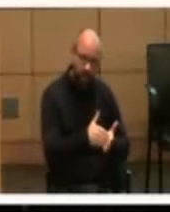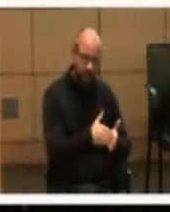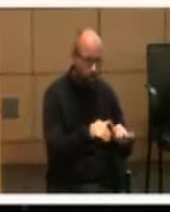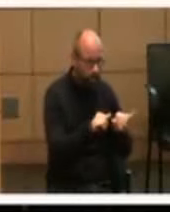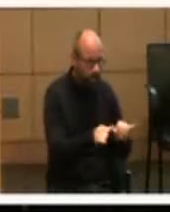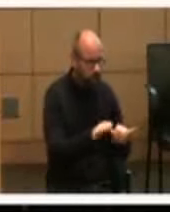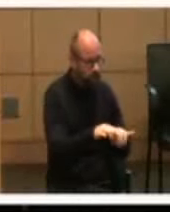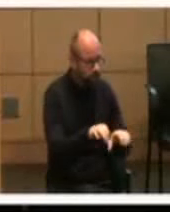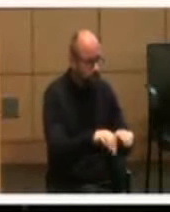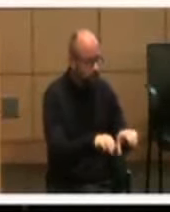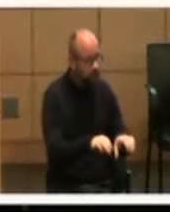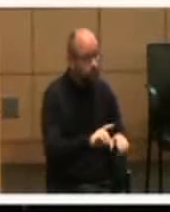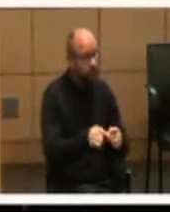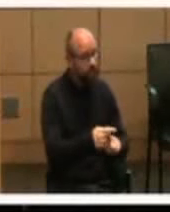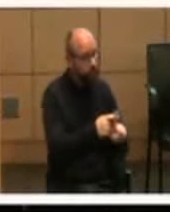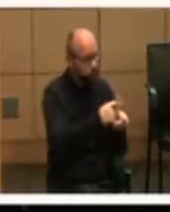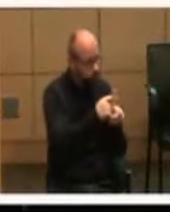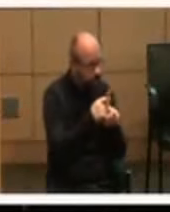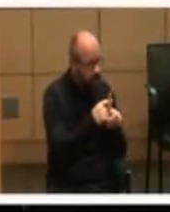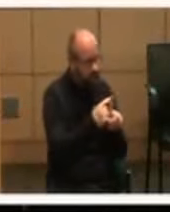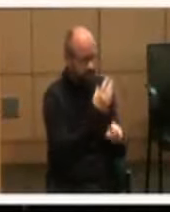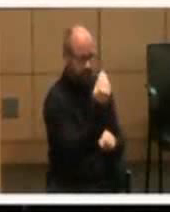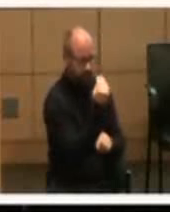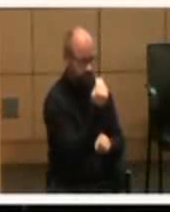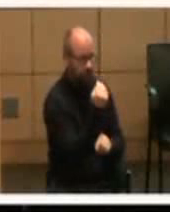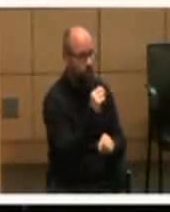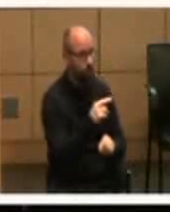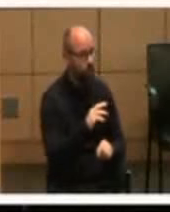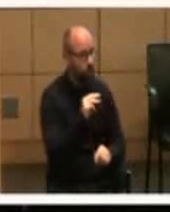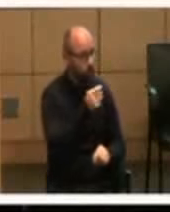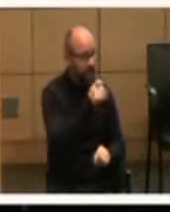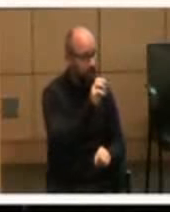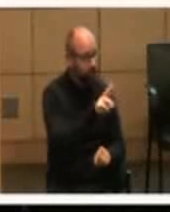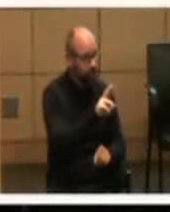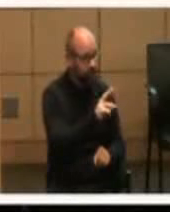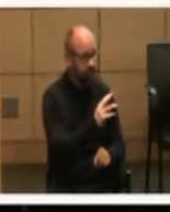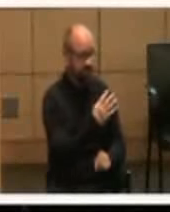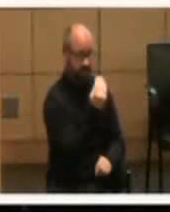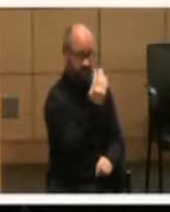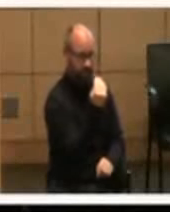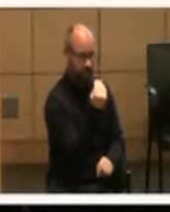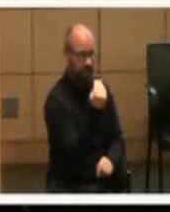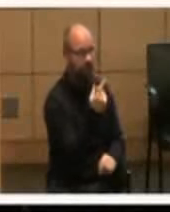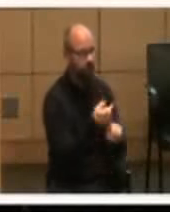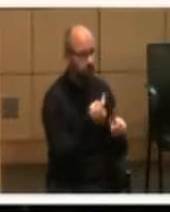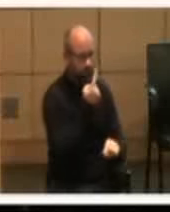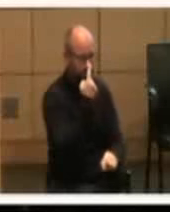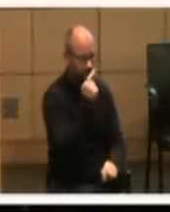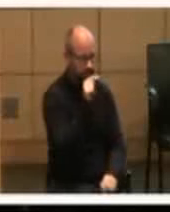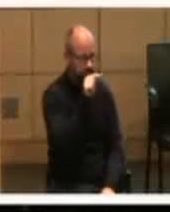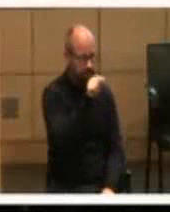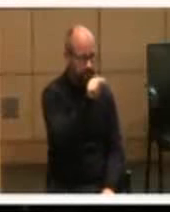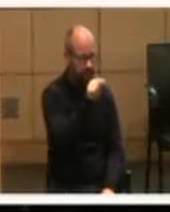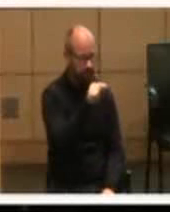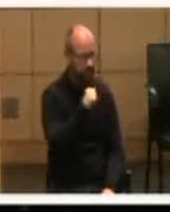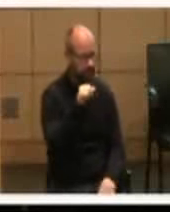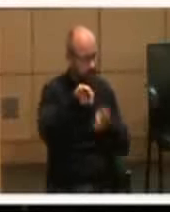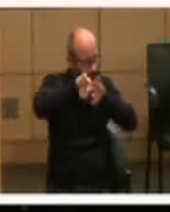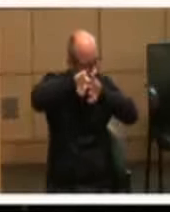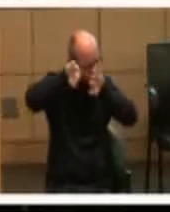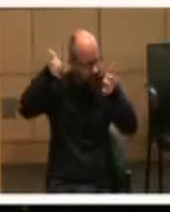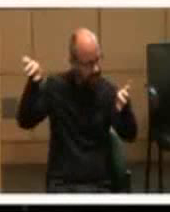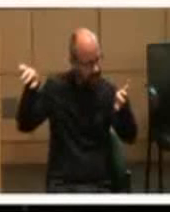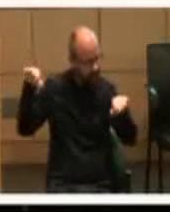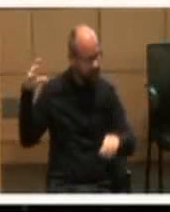target speech and the masker speech or a masker stimulus is coming from the front of the listener. They're not spatially separated in the